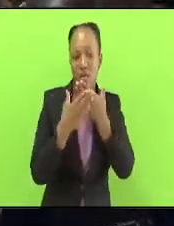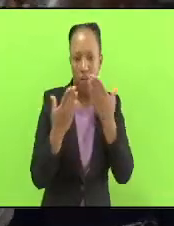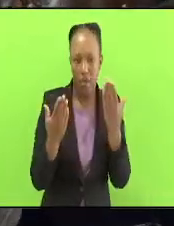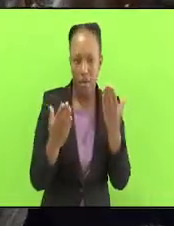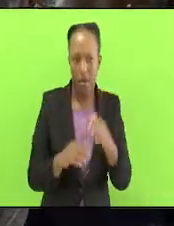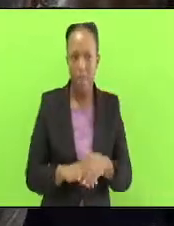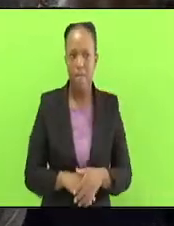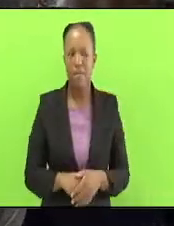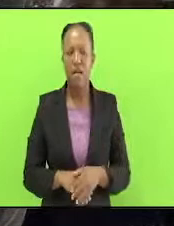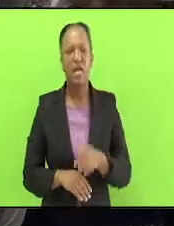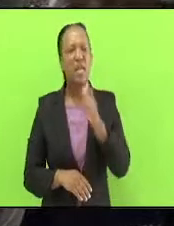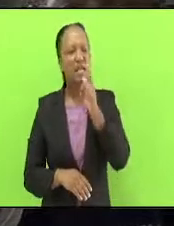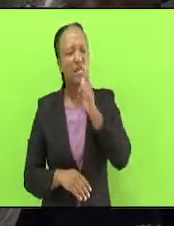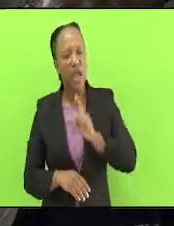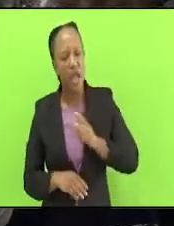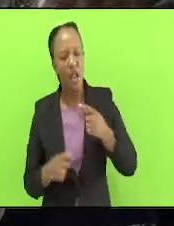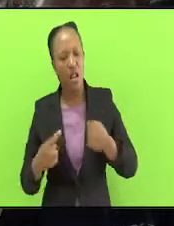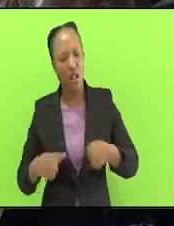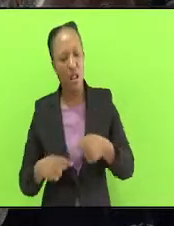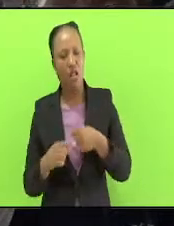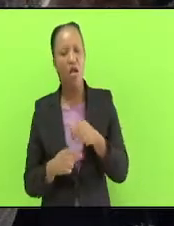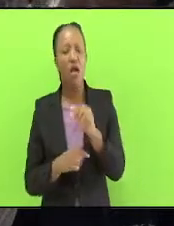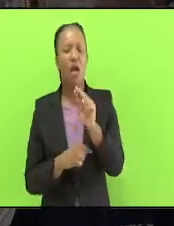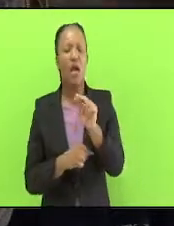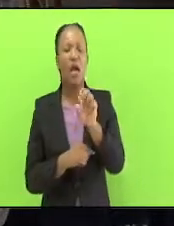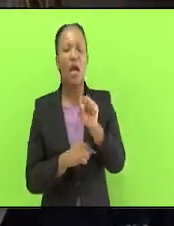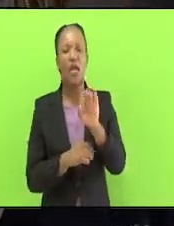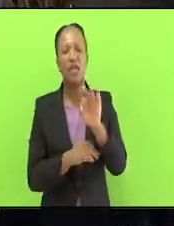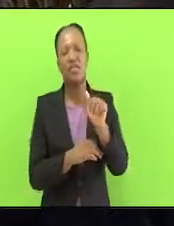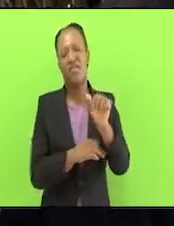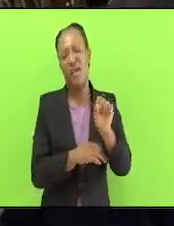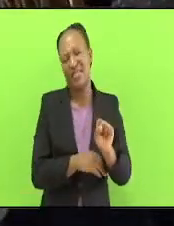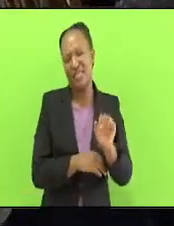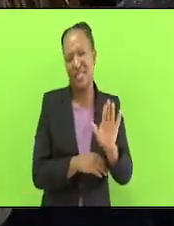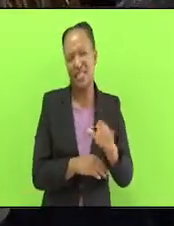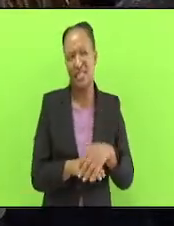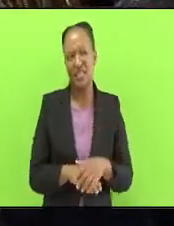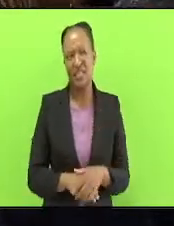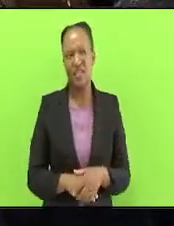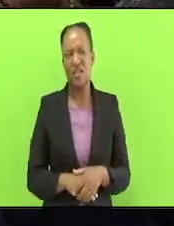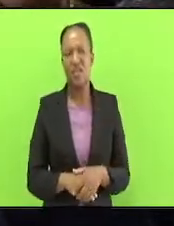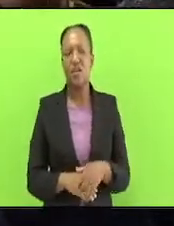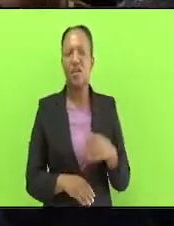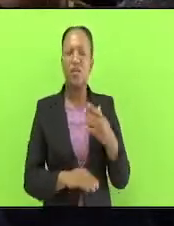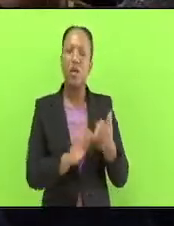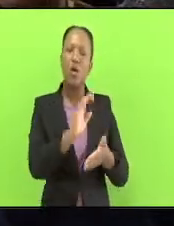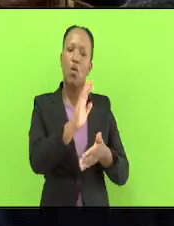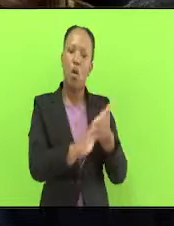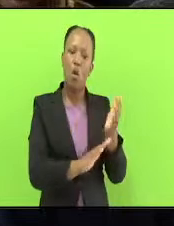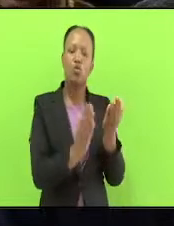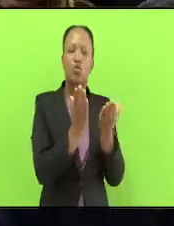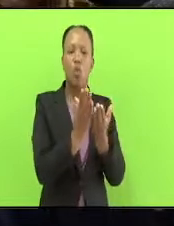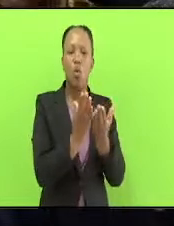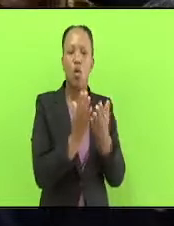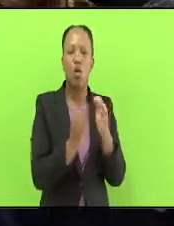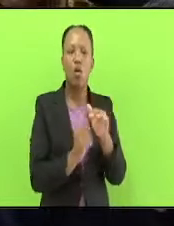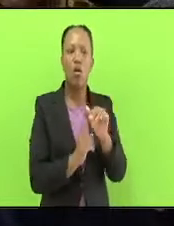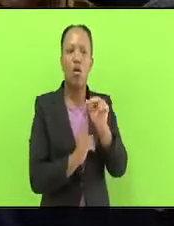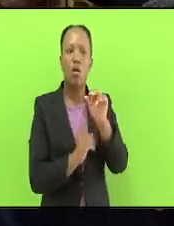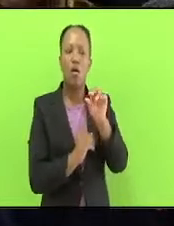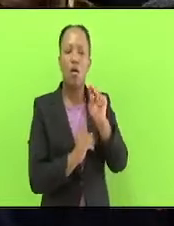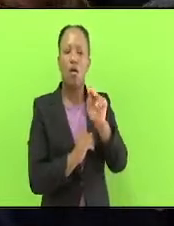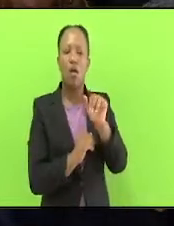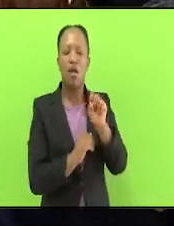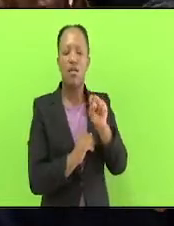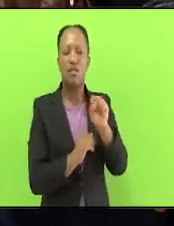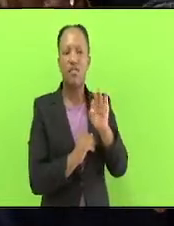college us while about my parents NSFAS, are not working? whereby ke go ya sekolong ka NSFAS ke na le